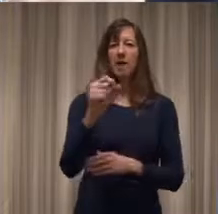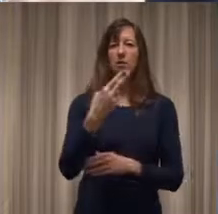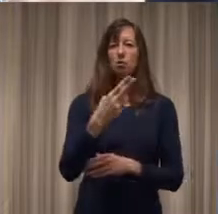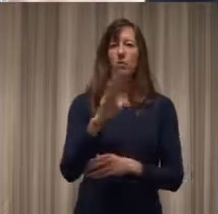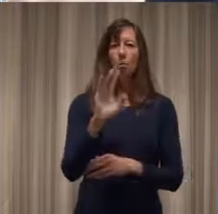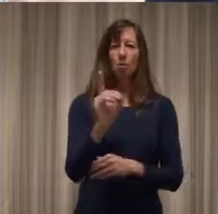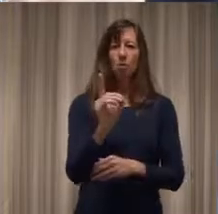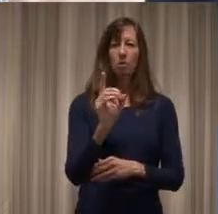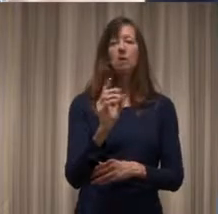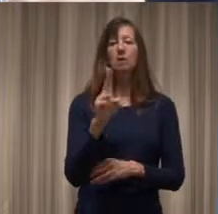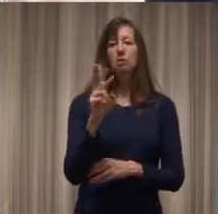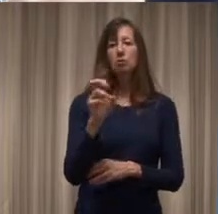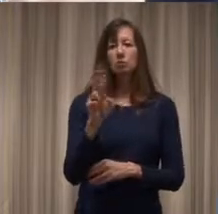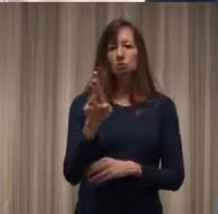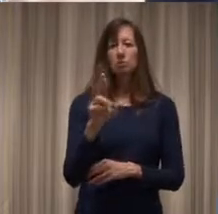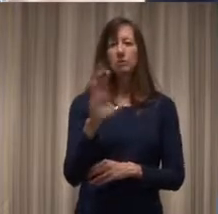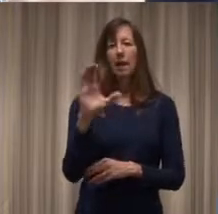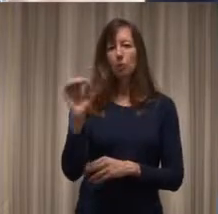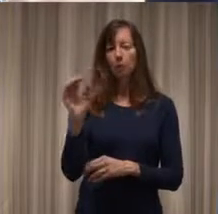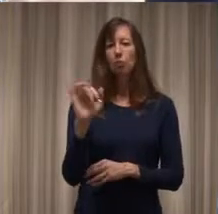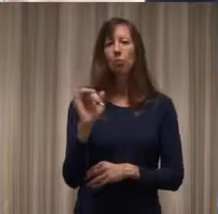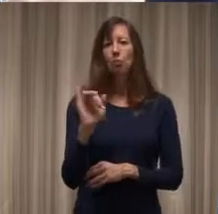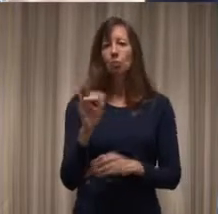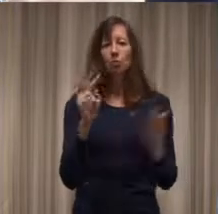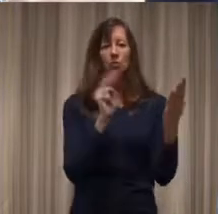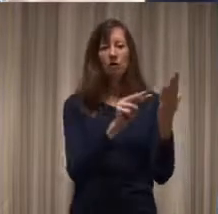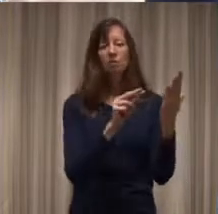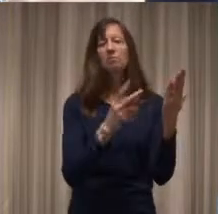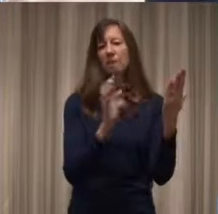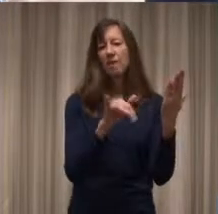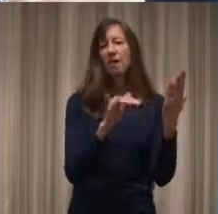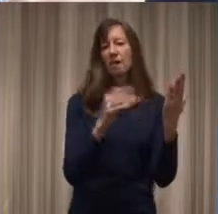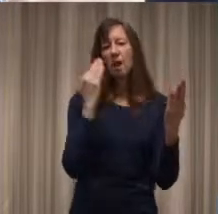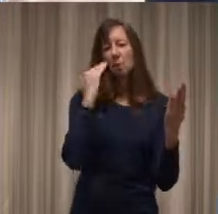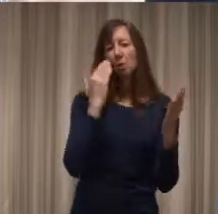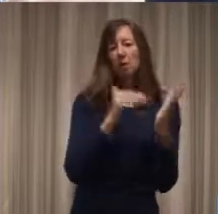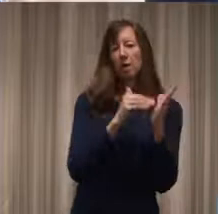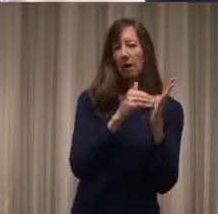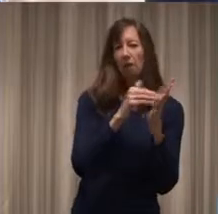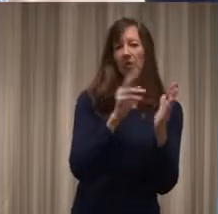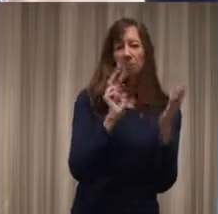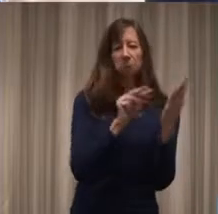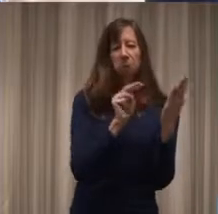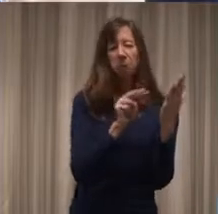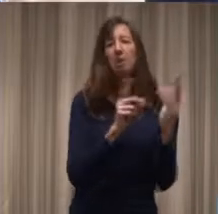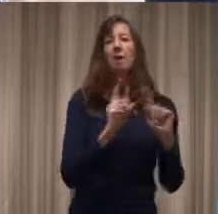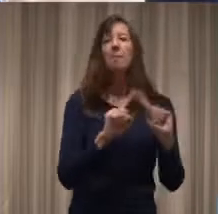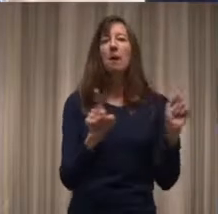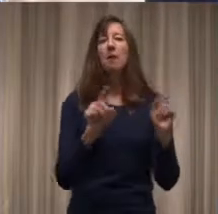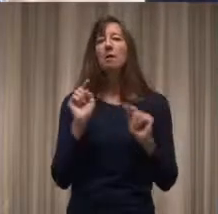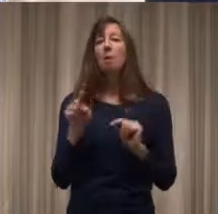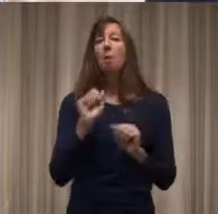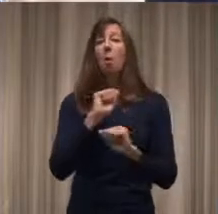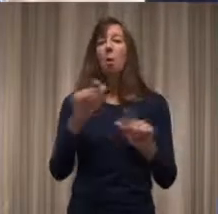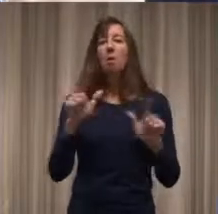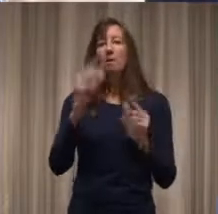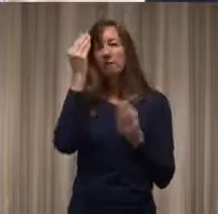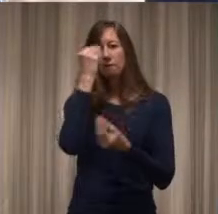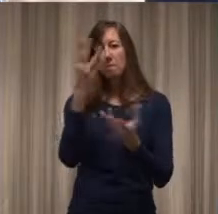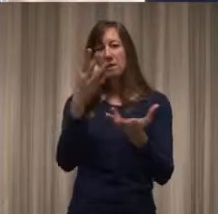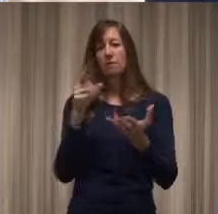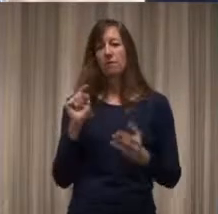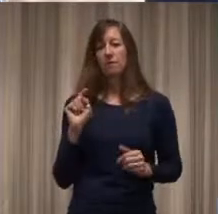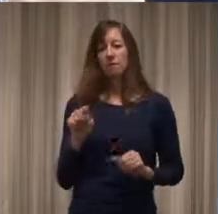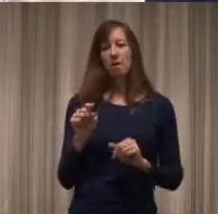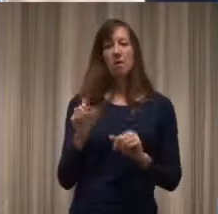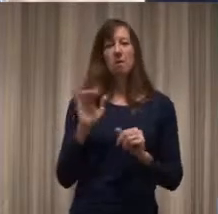your questions, or all the answers and information we have is there. We will start tracking probably in the next week